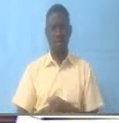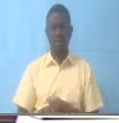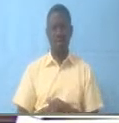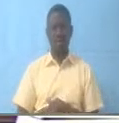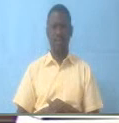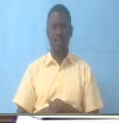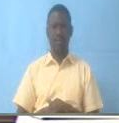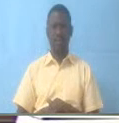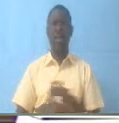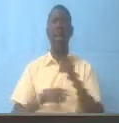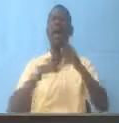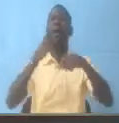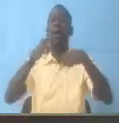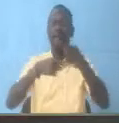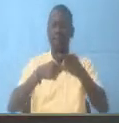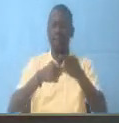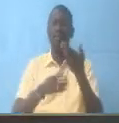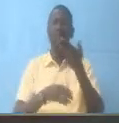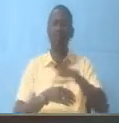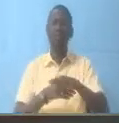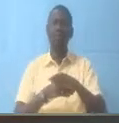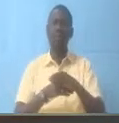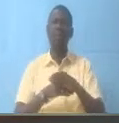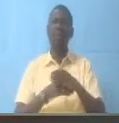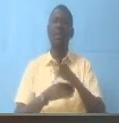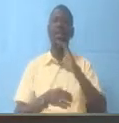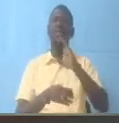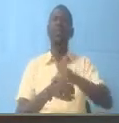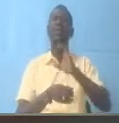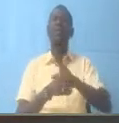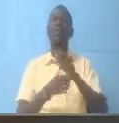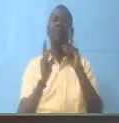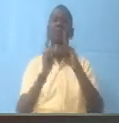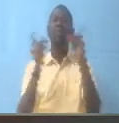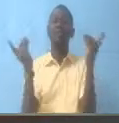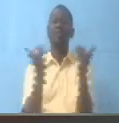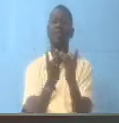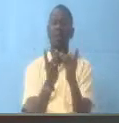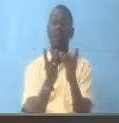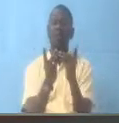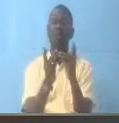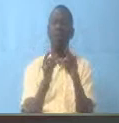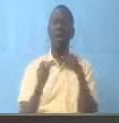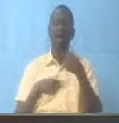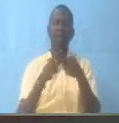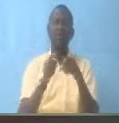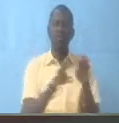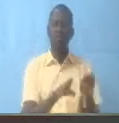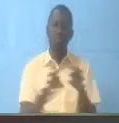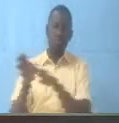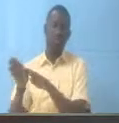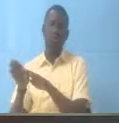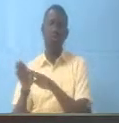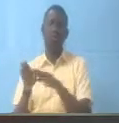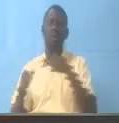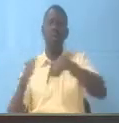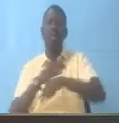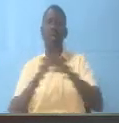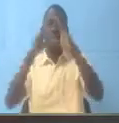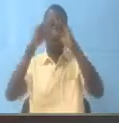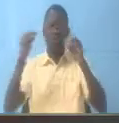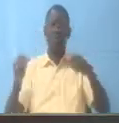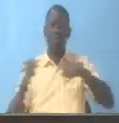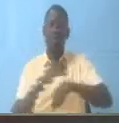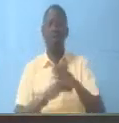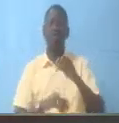And subsequently, from the civil division, you would probably move to the curator's office to help the registrar general and